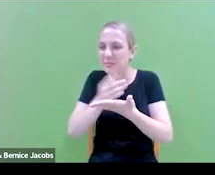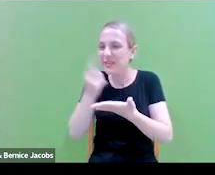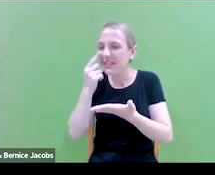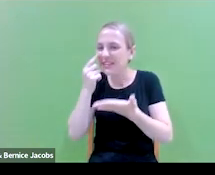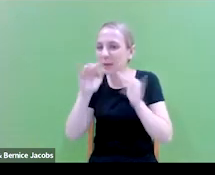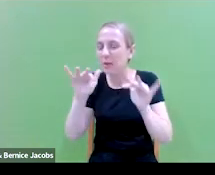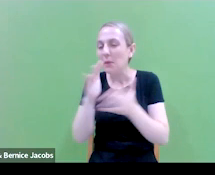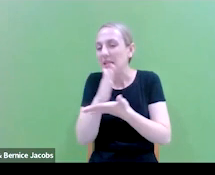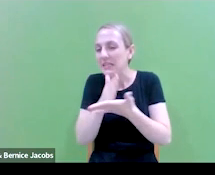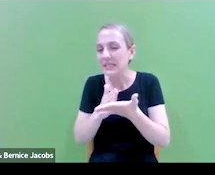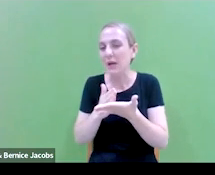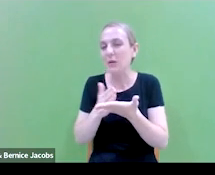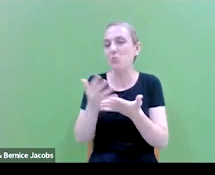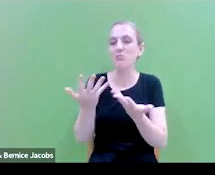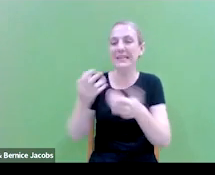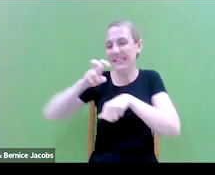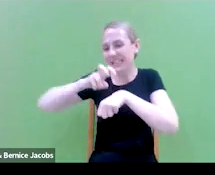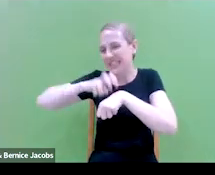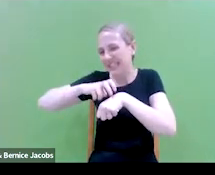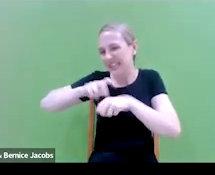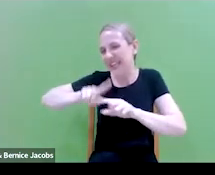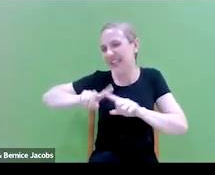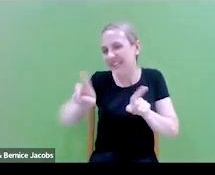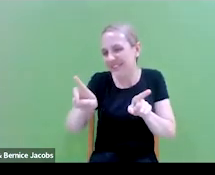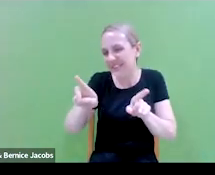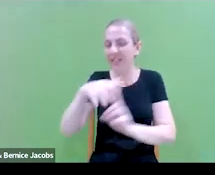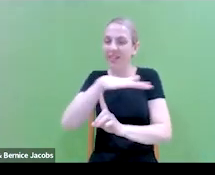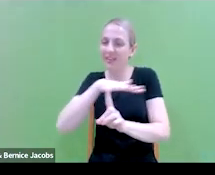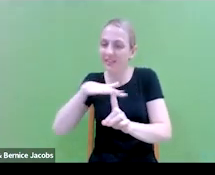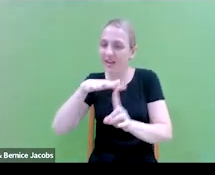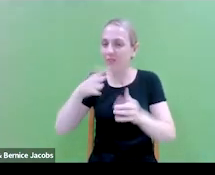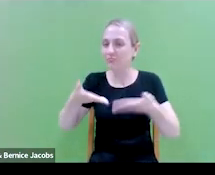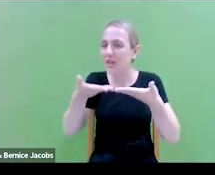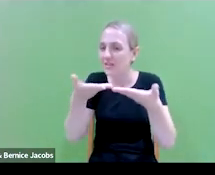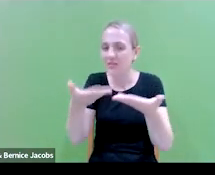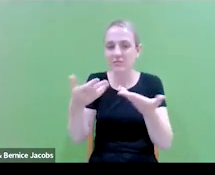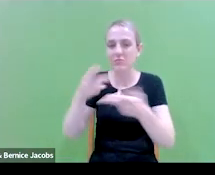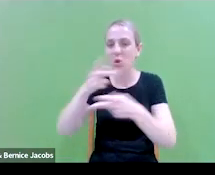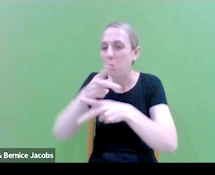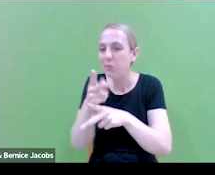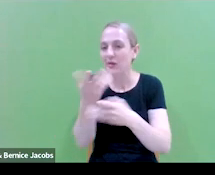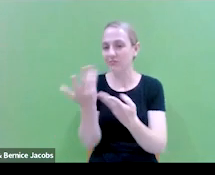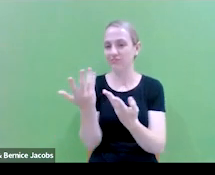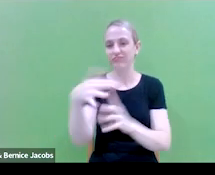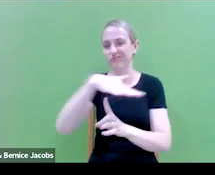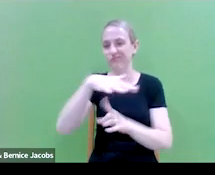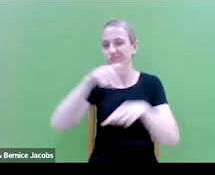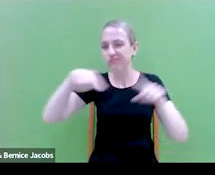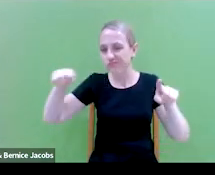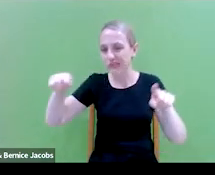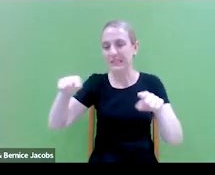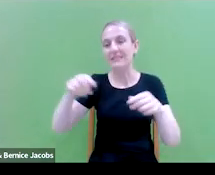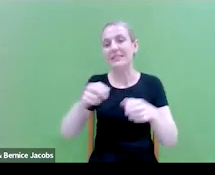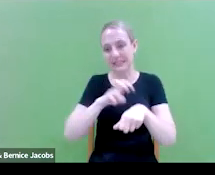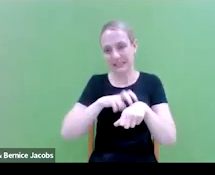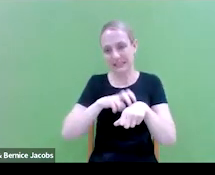who have different requirements from environment, services, products, and spaces in general. These are